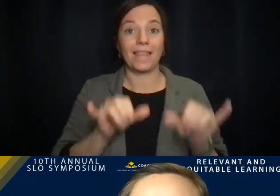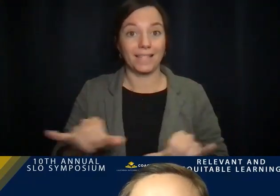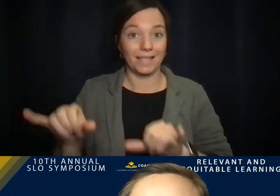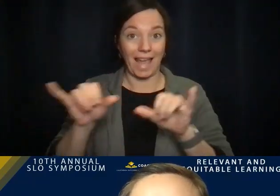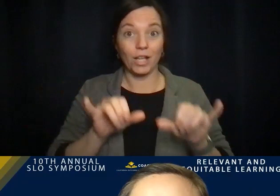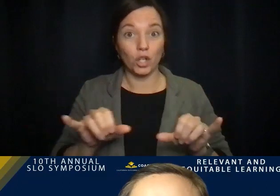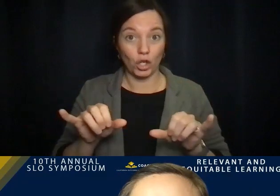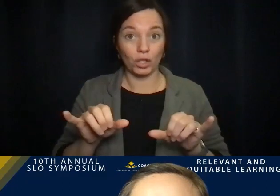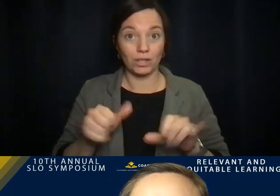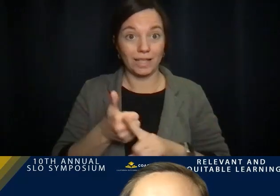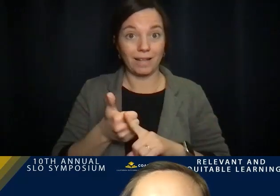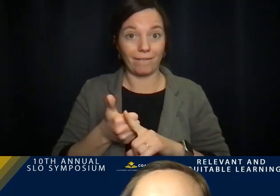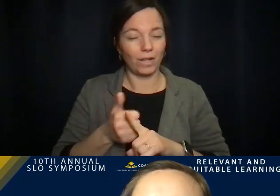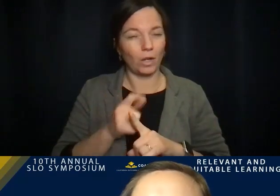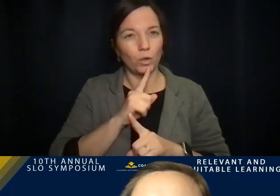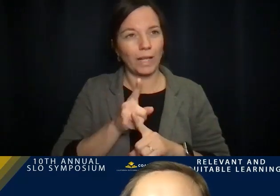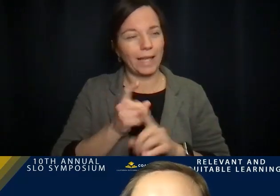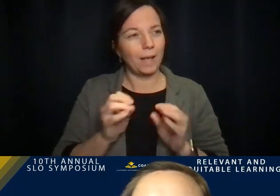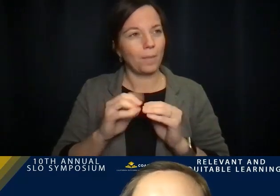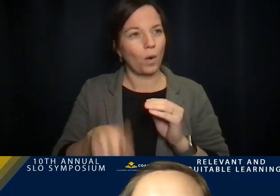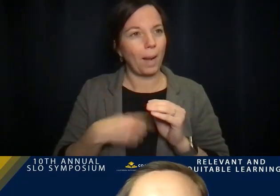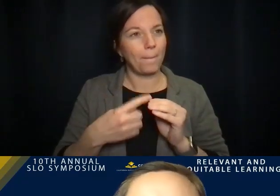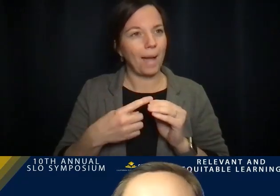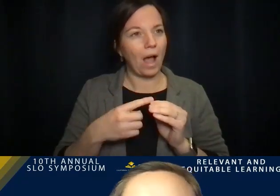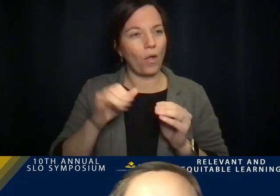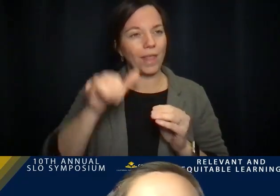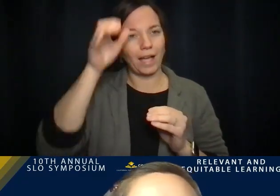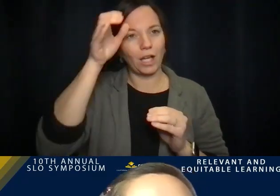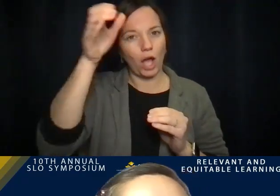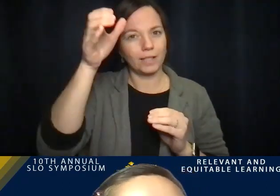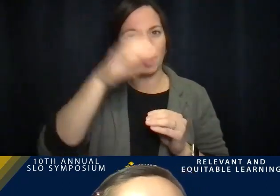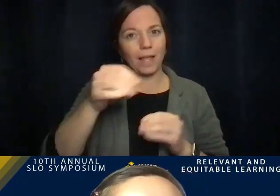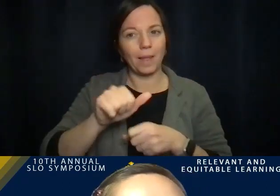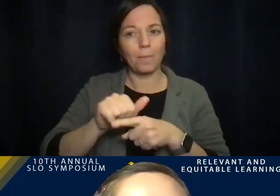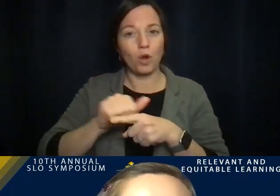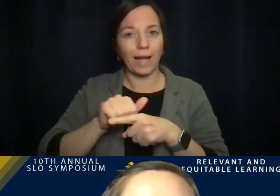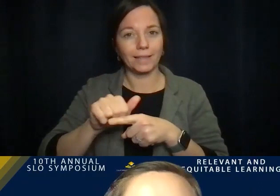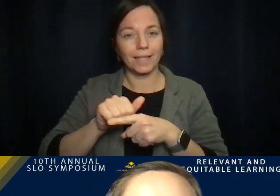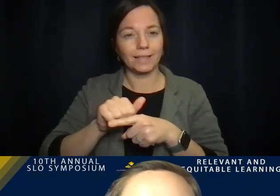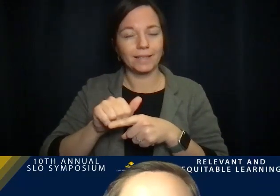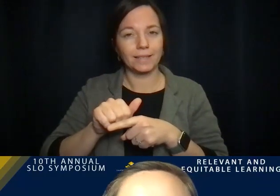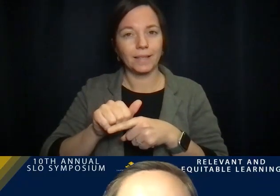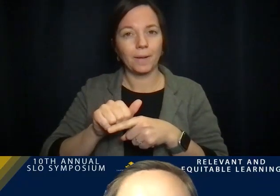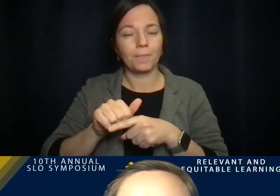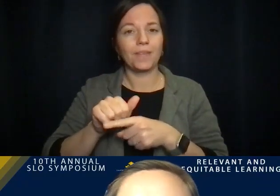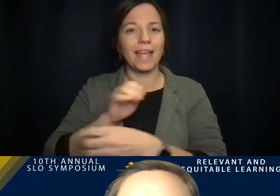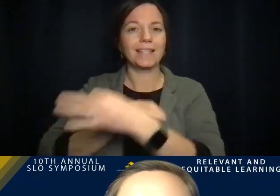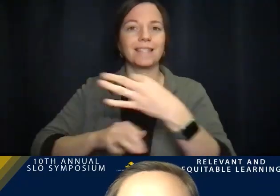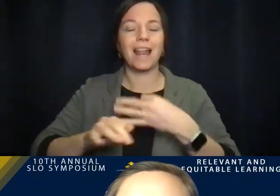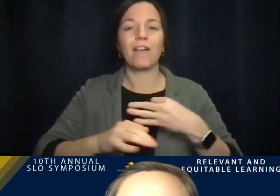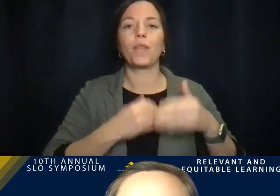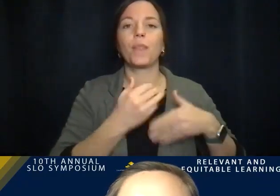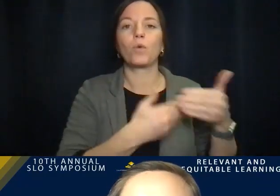really more about the concepts and the practices rather than the